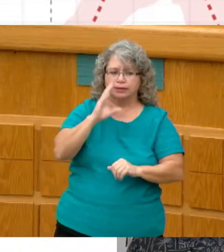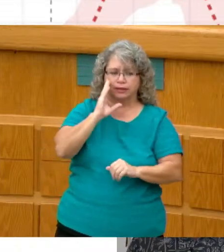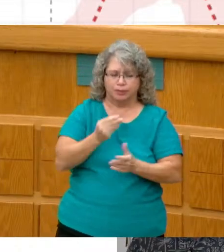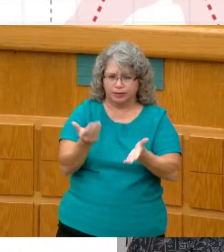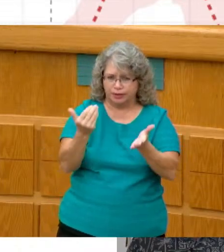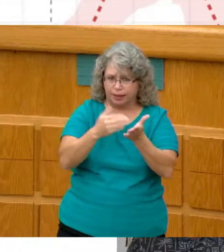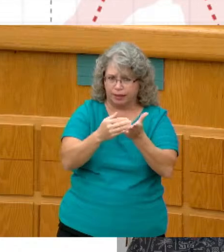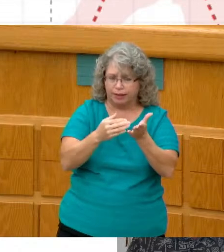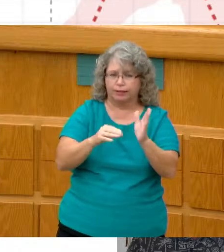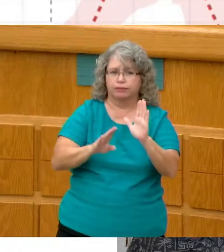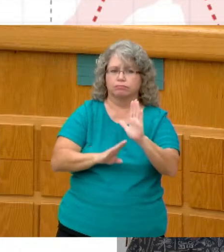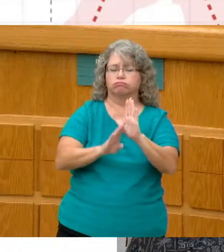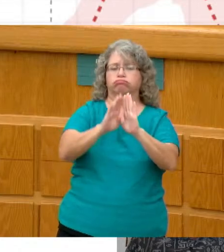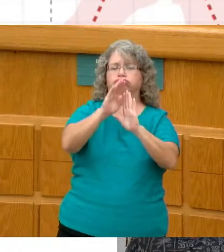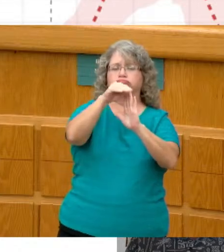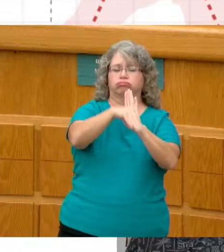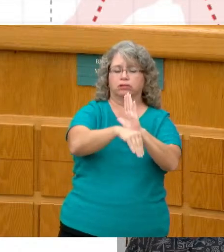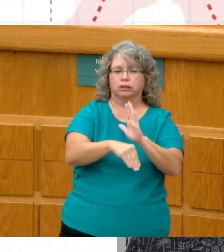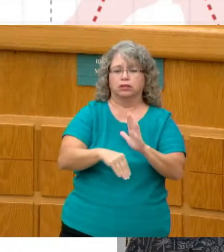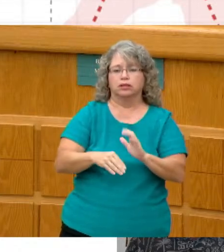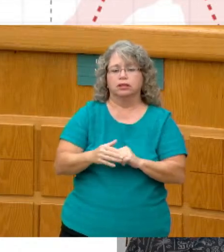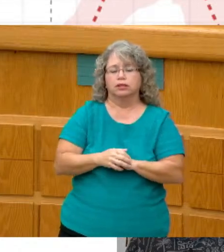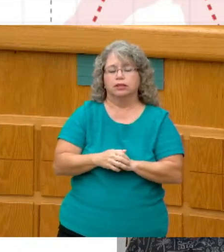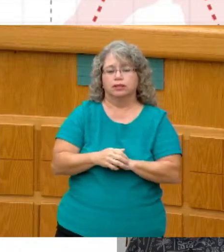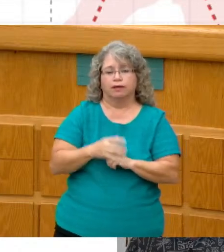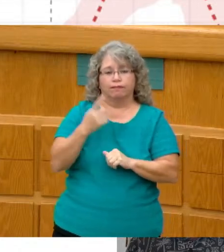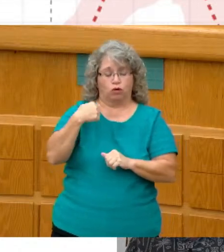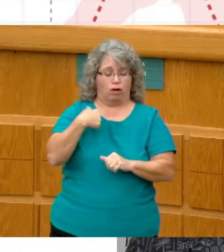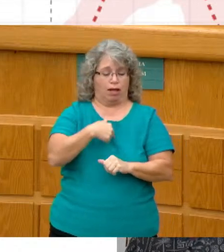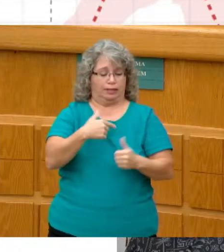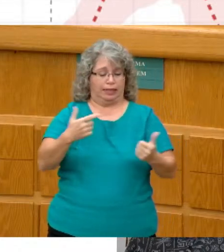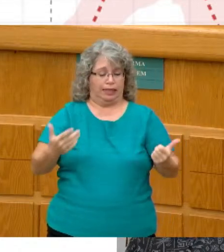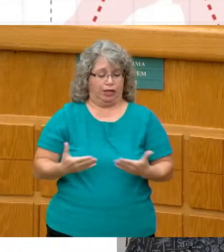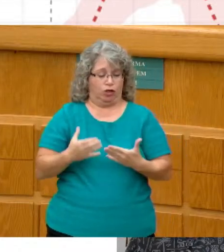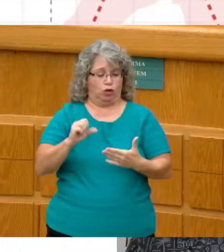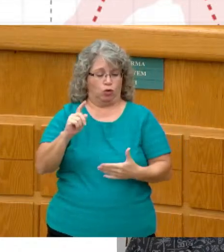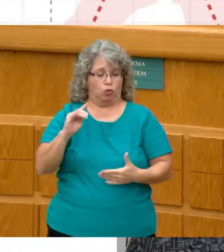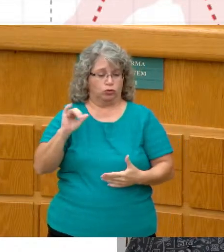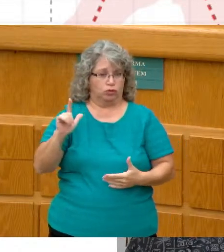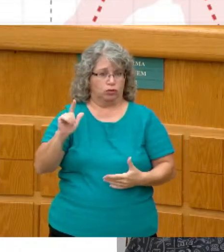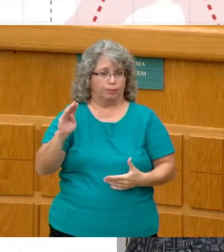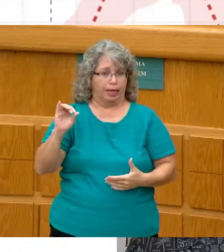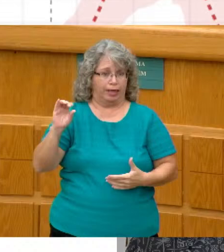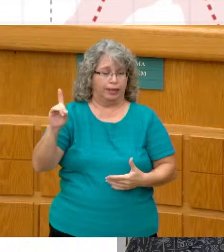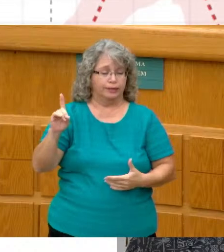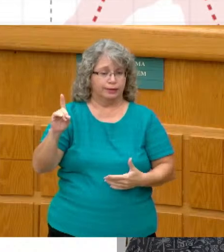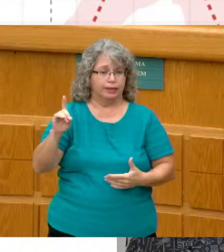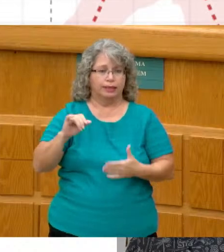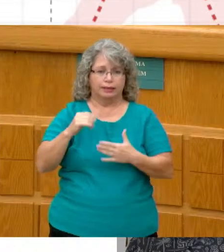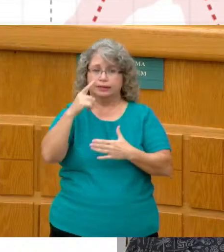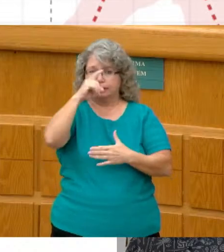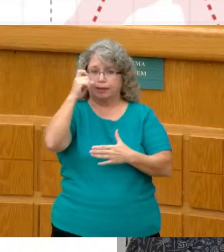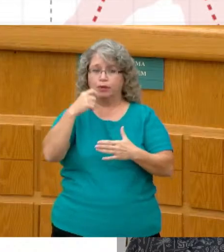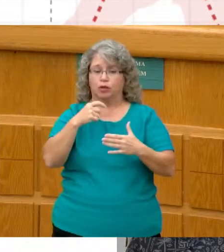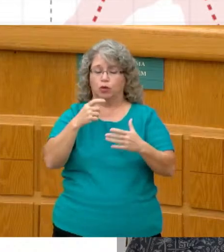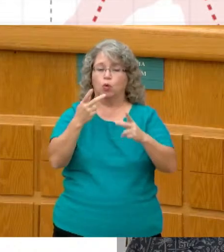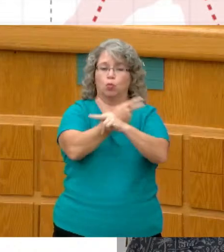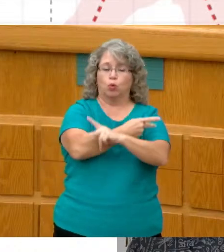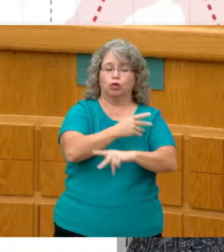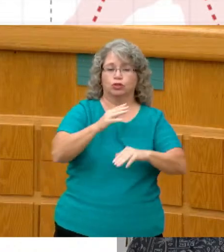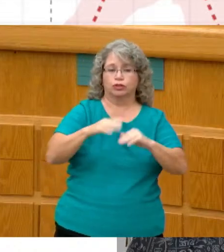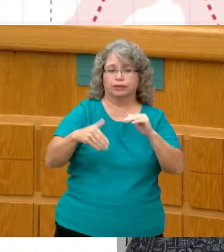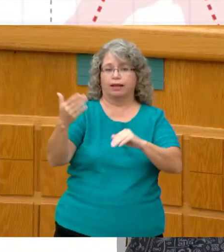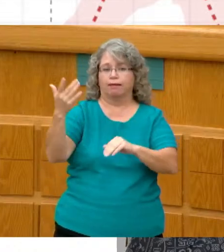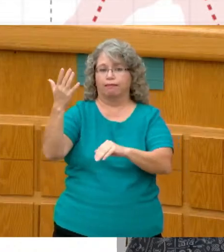of Texas, the wave wasn't as big. But for us here in the Coastal Bend, it was much bigger this summer than it was in